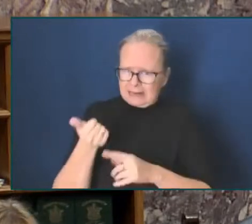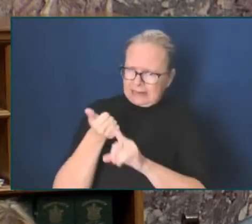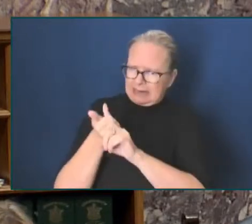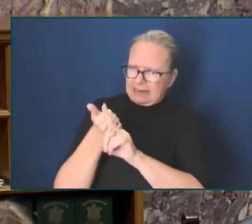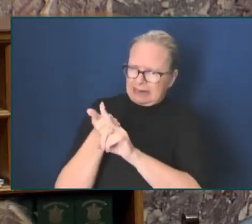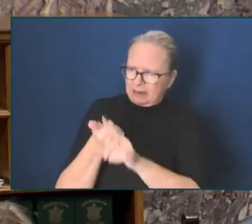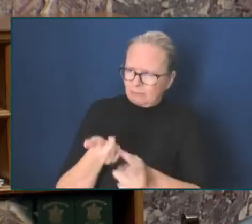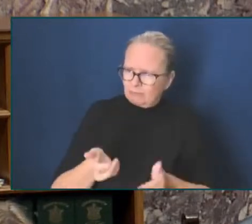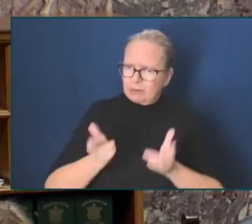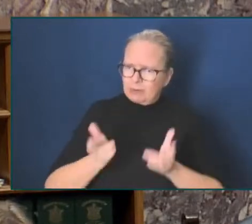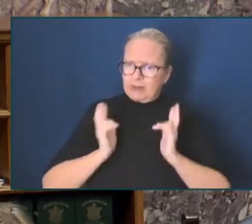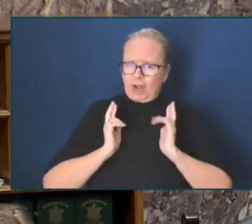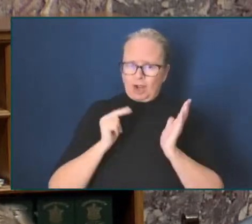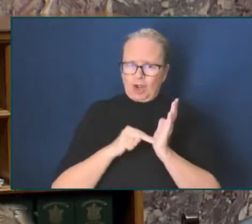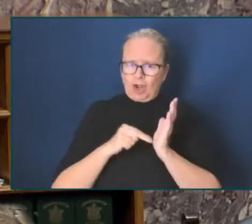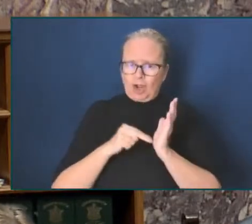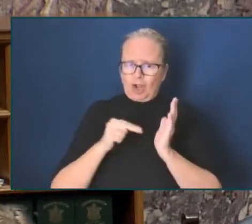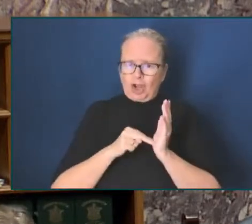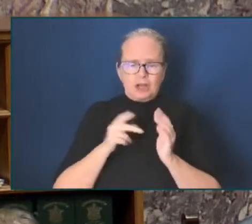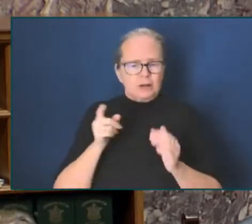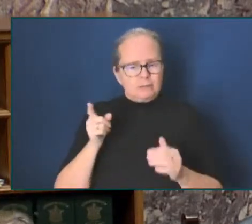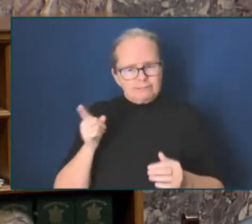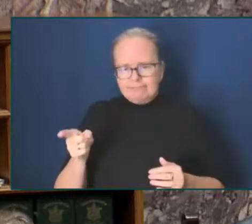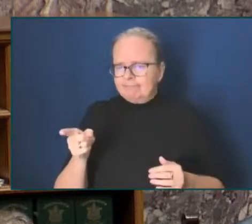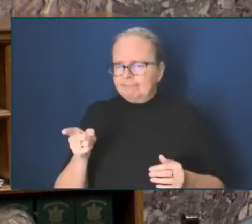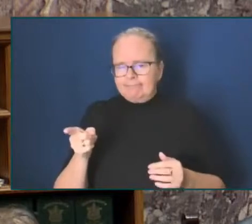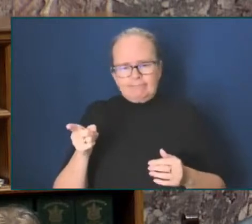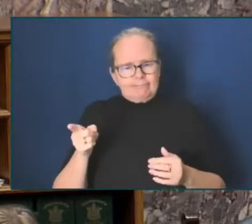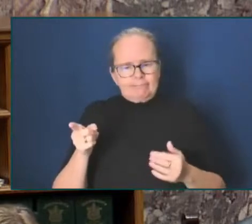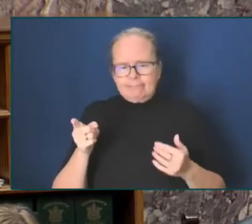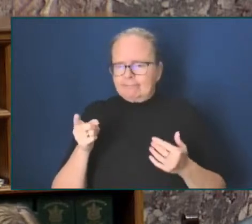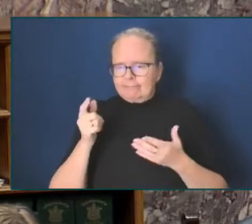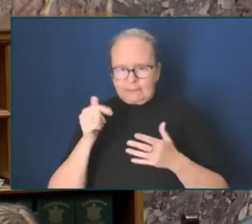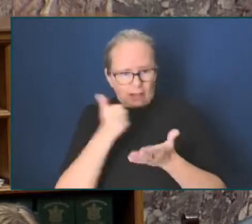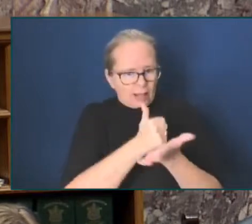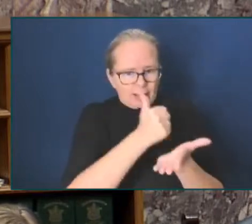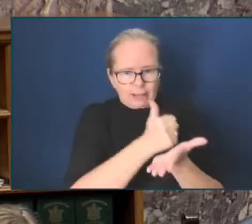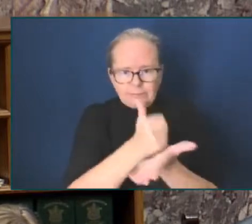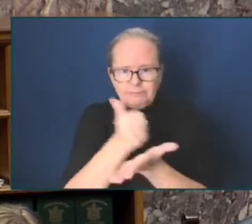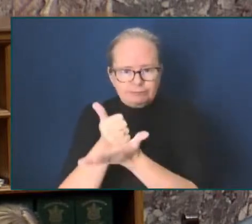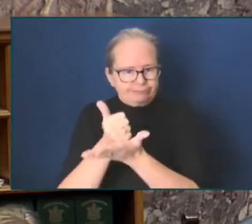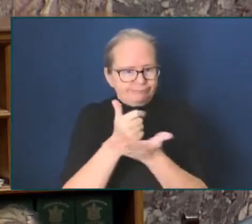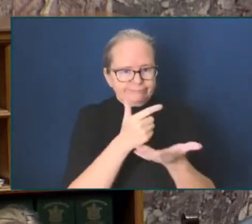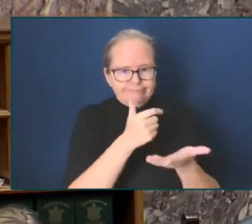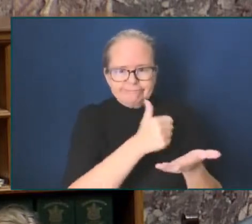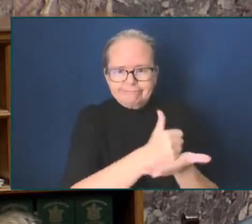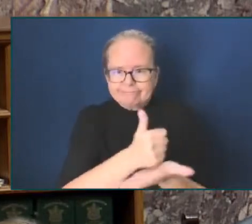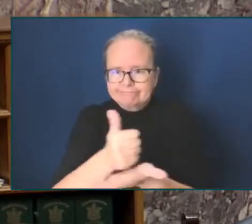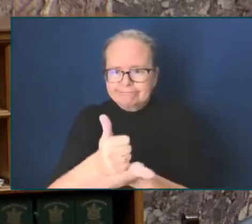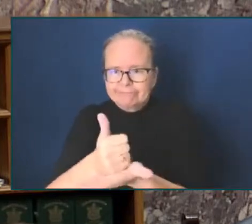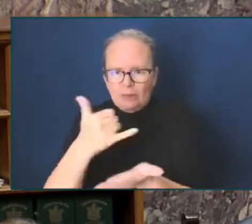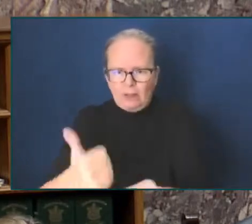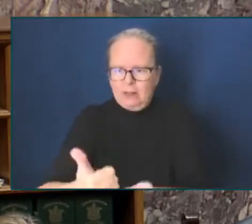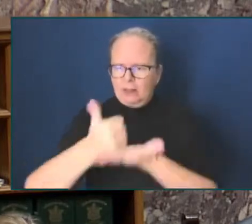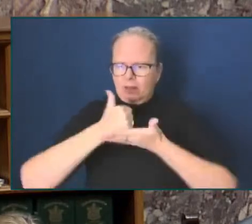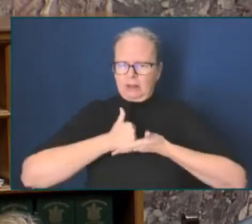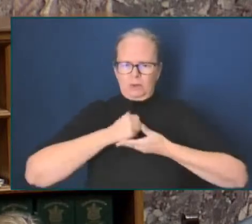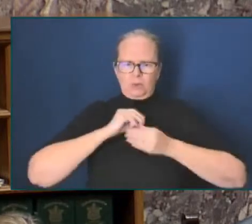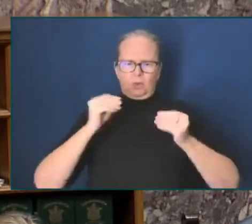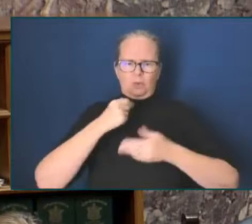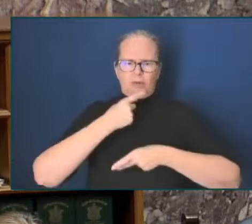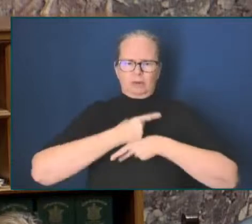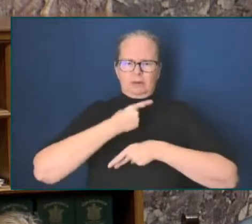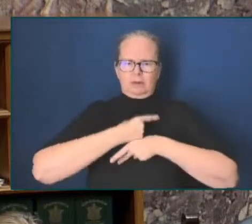the system let her down. Since I raised Feyra's case 3 weeks ago, things have gotten a lot worse,